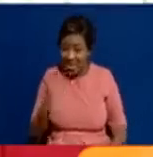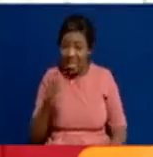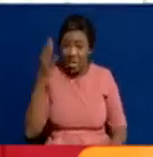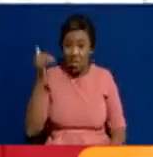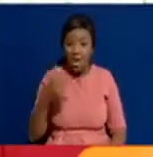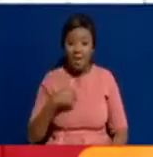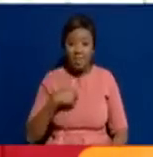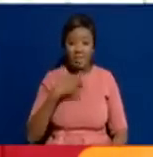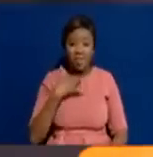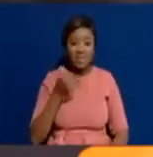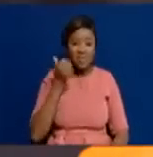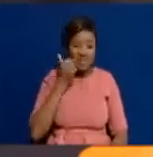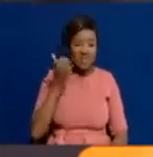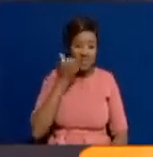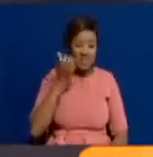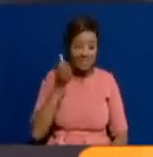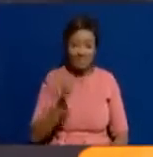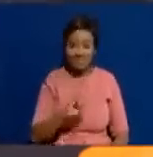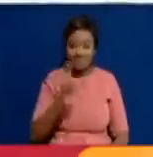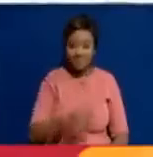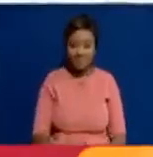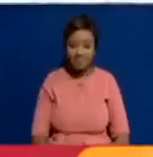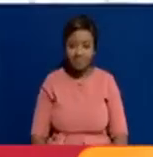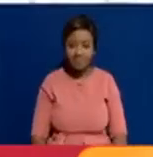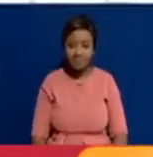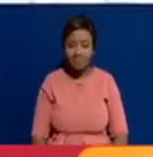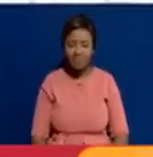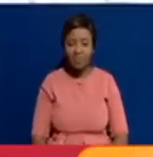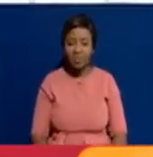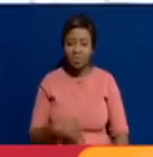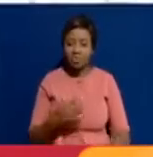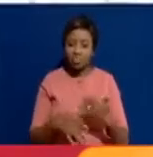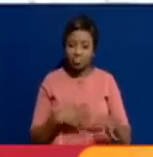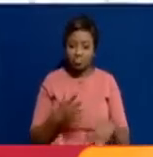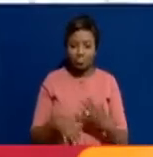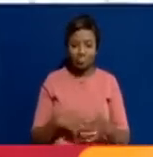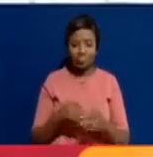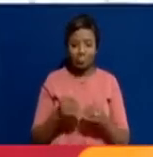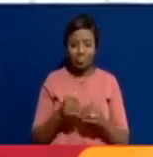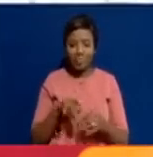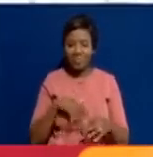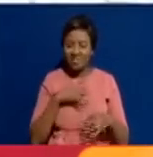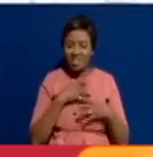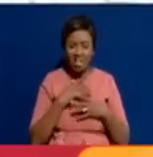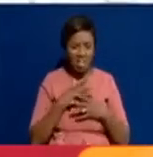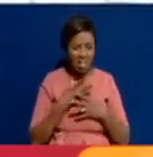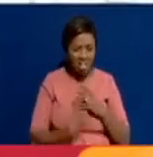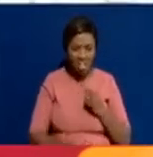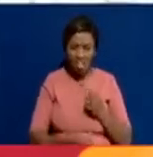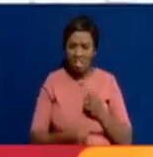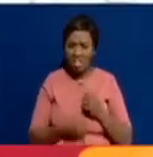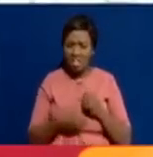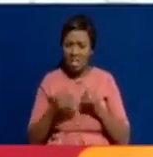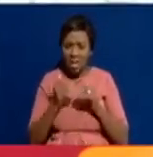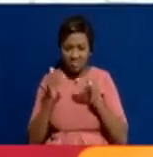I don't want to fall sick. And then? So I literally went through all the stages of grief. Literally.